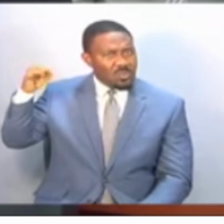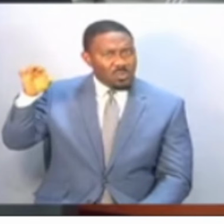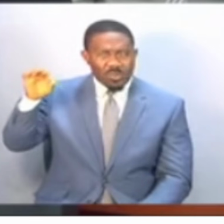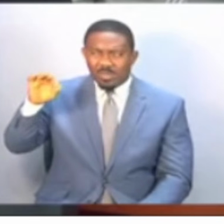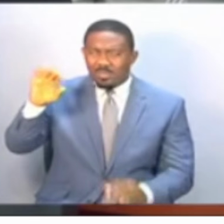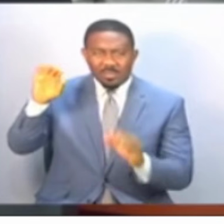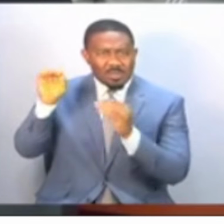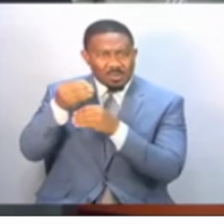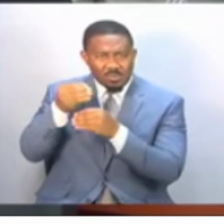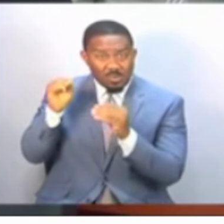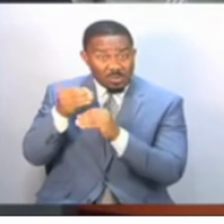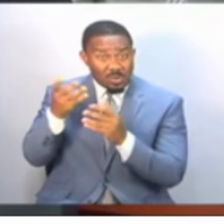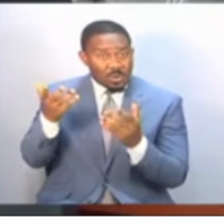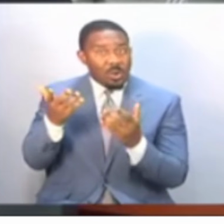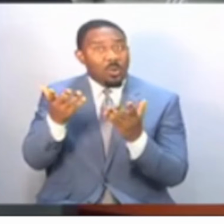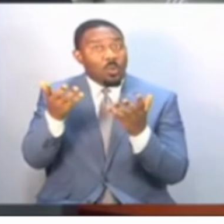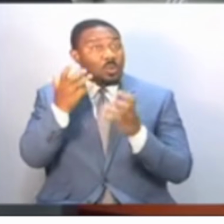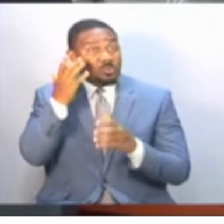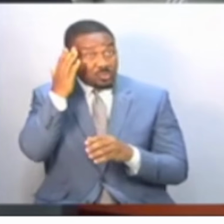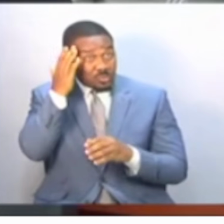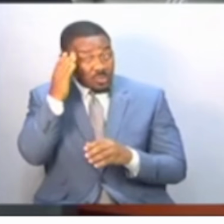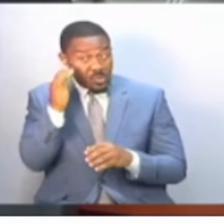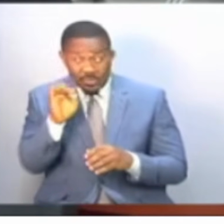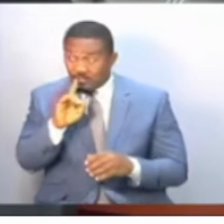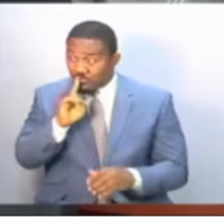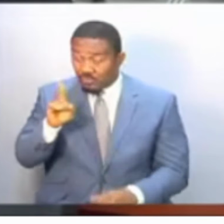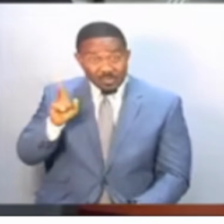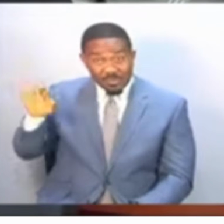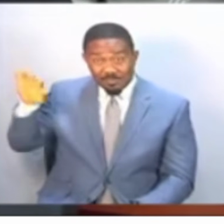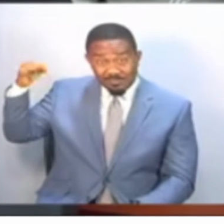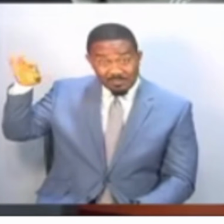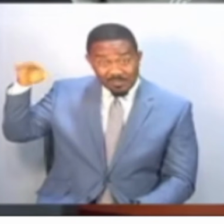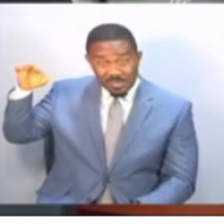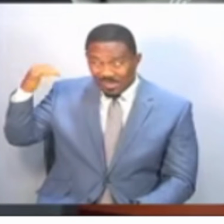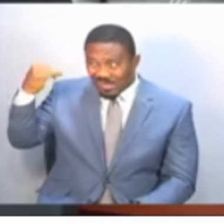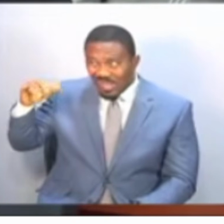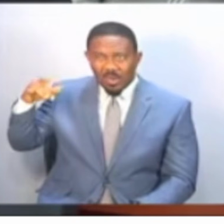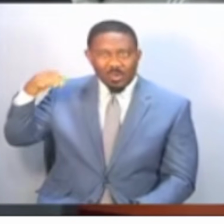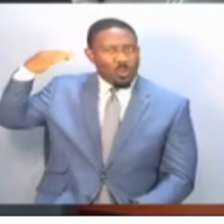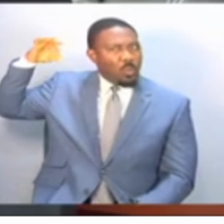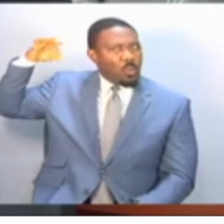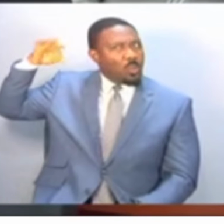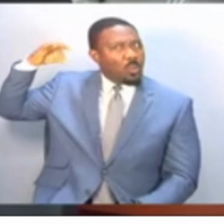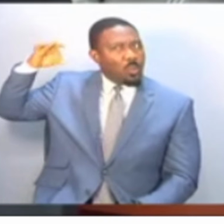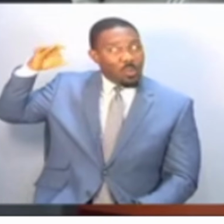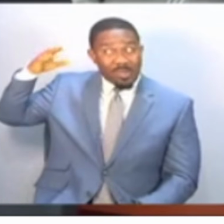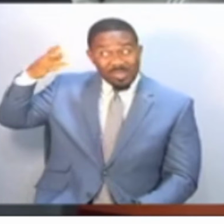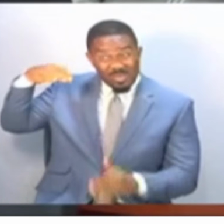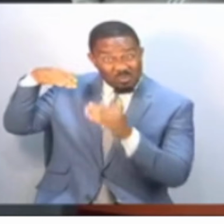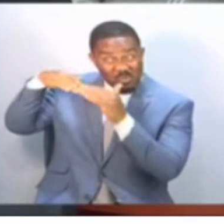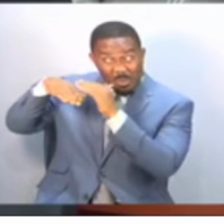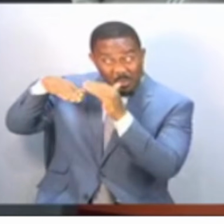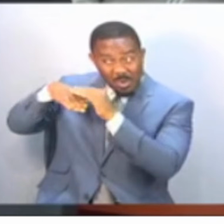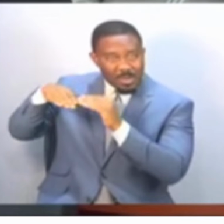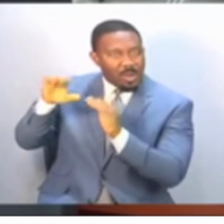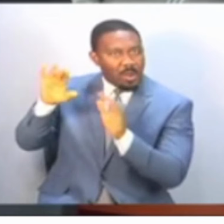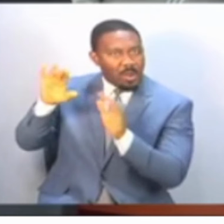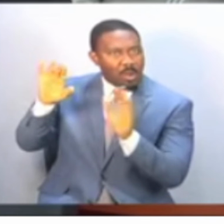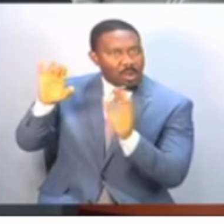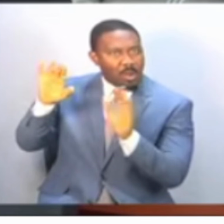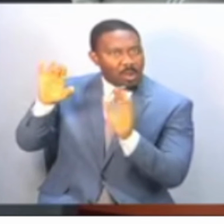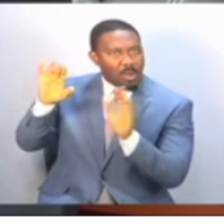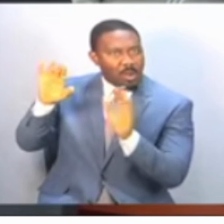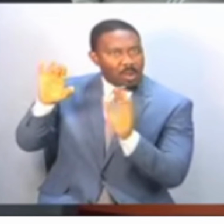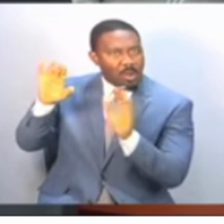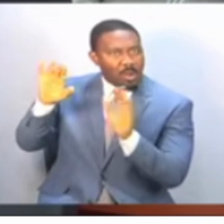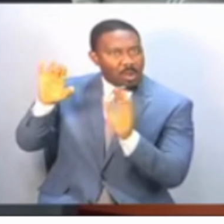want a confirmation that the bell rings in the offices. That is just all that